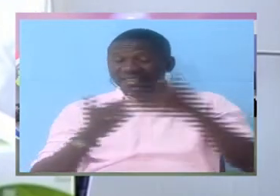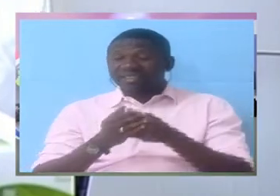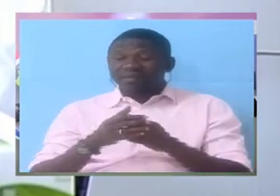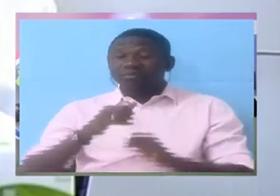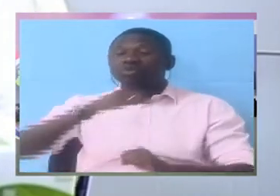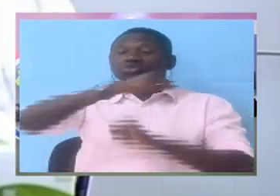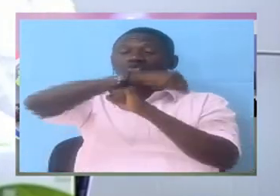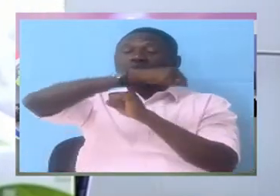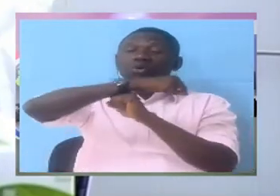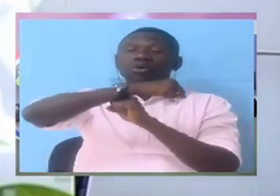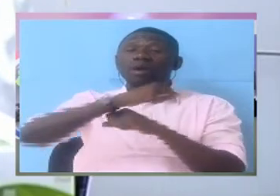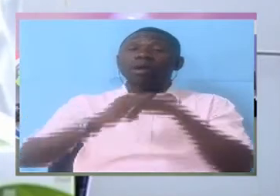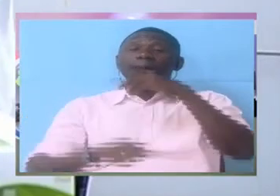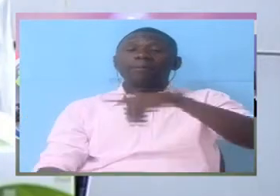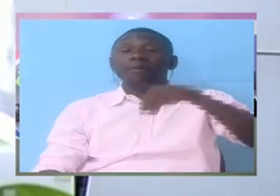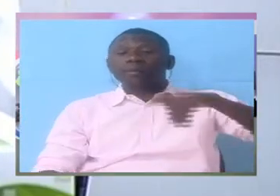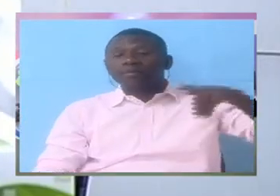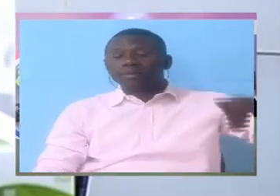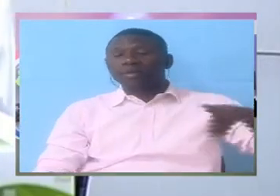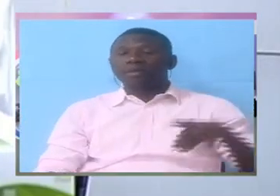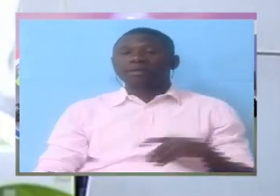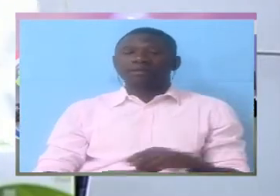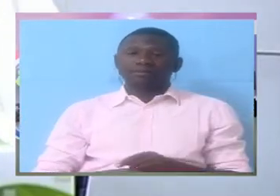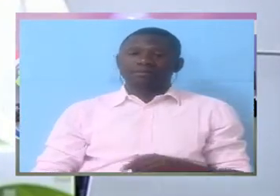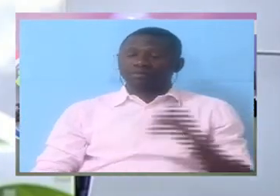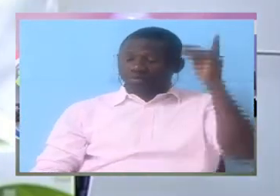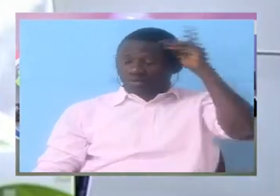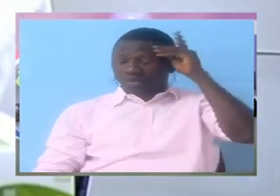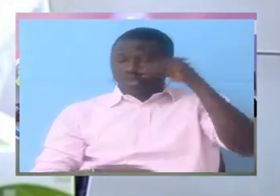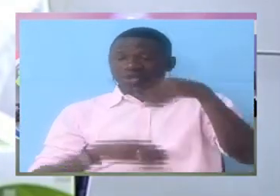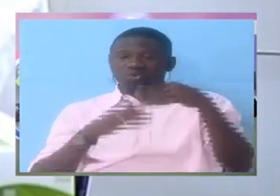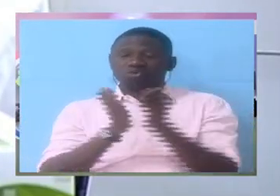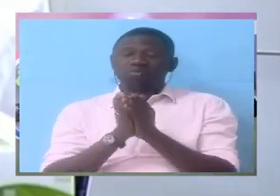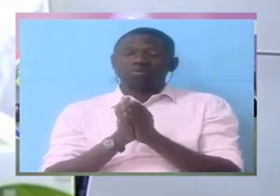Because a newspaper was brought from